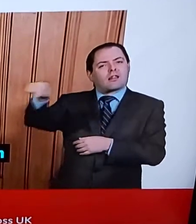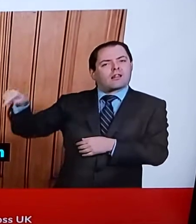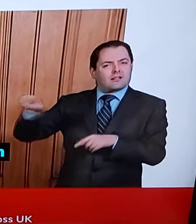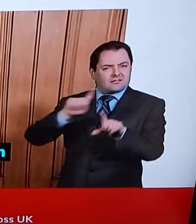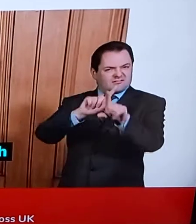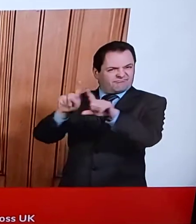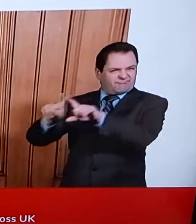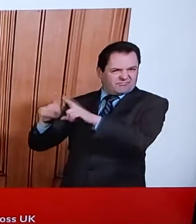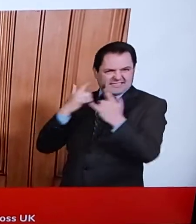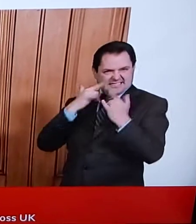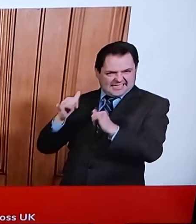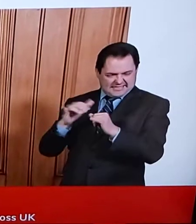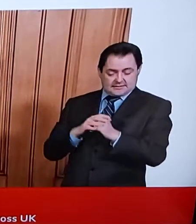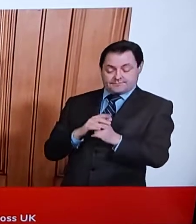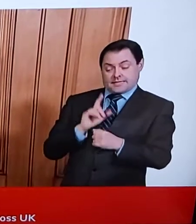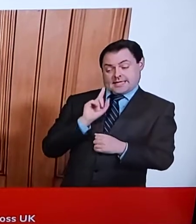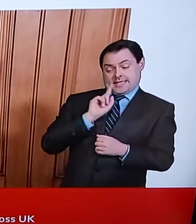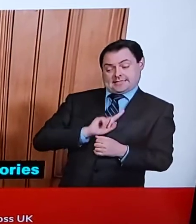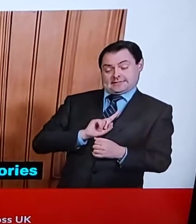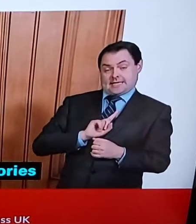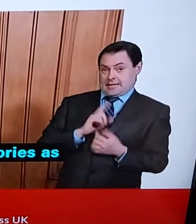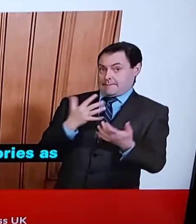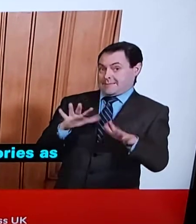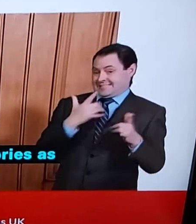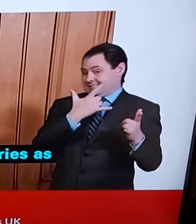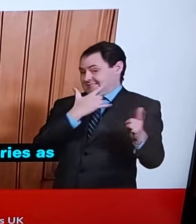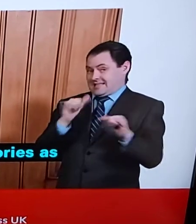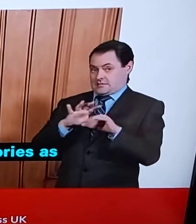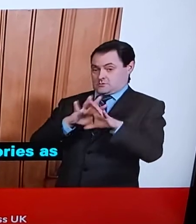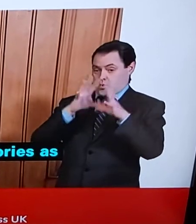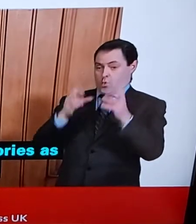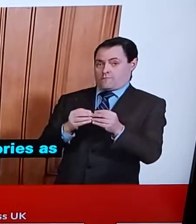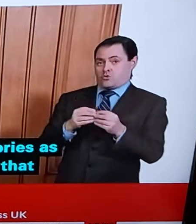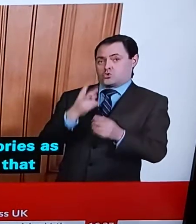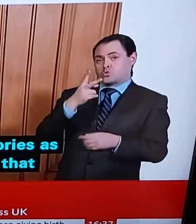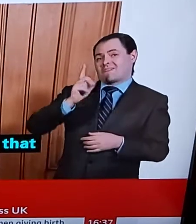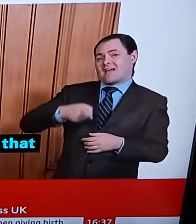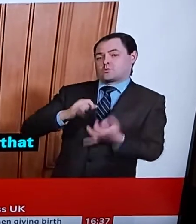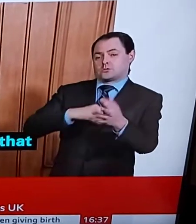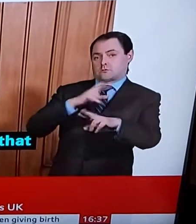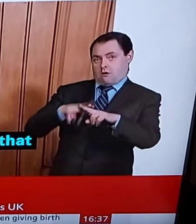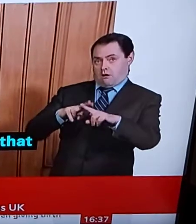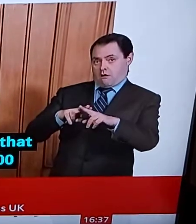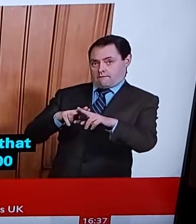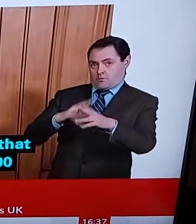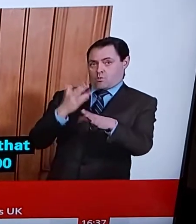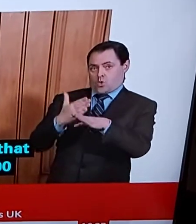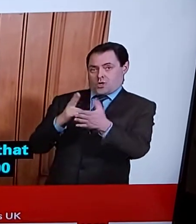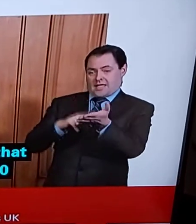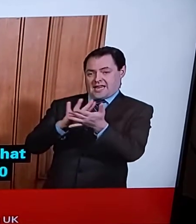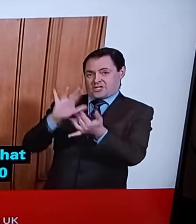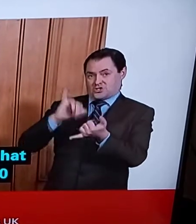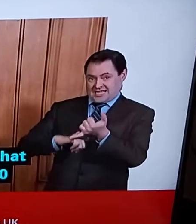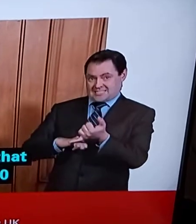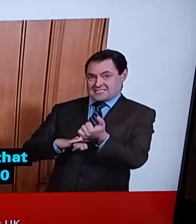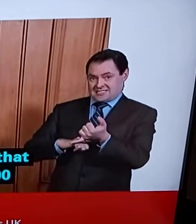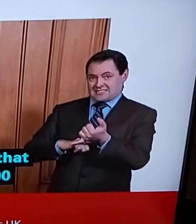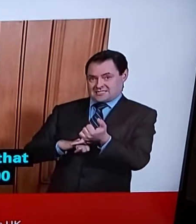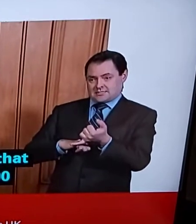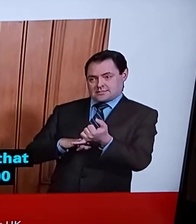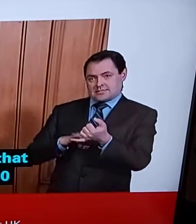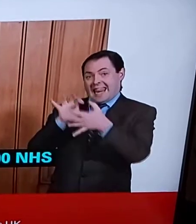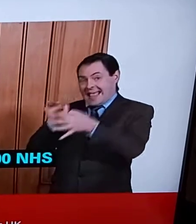that yesterday we tested over 2,000 NHS staff in the capacity we had in our